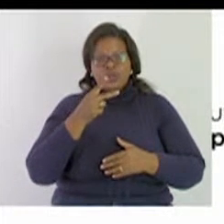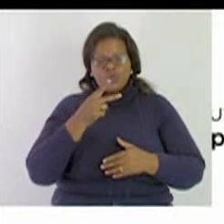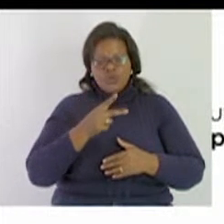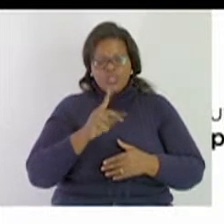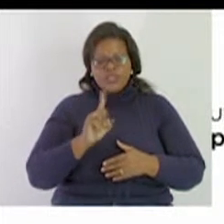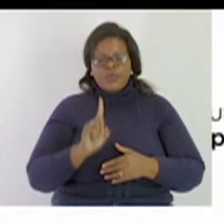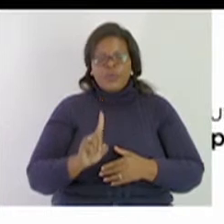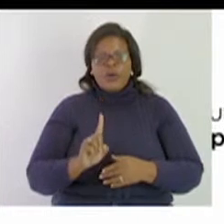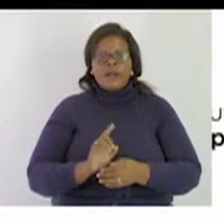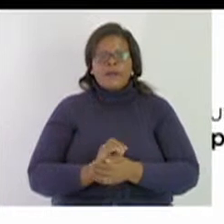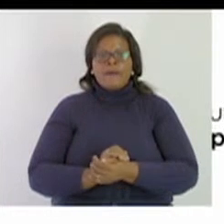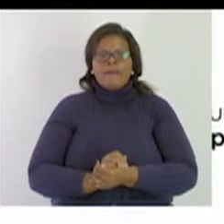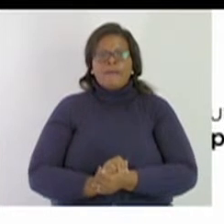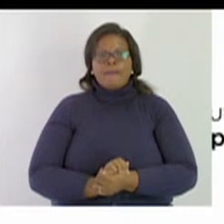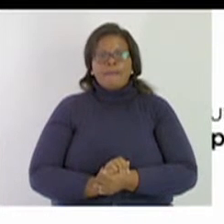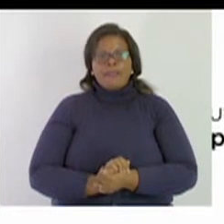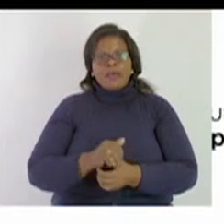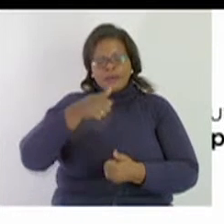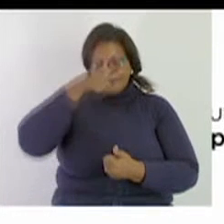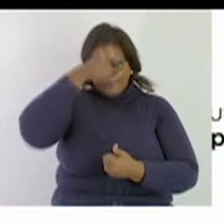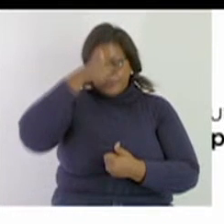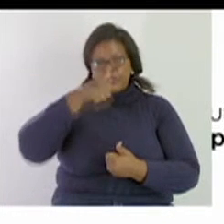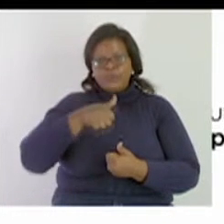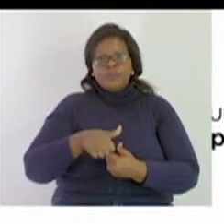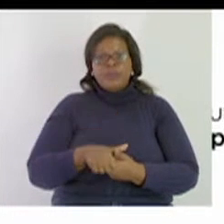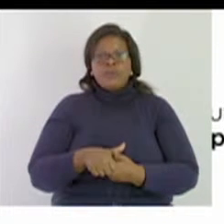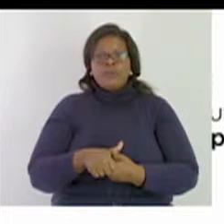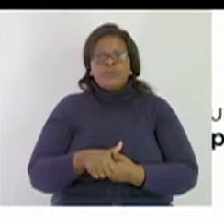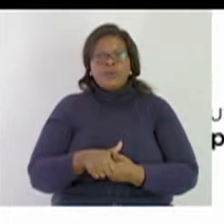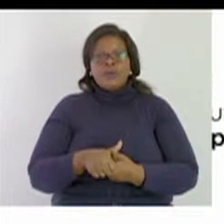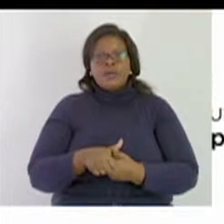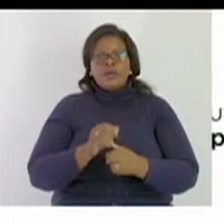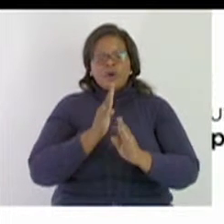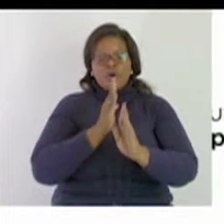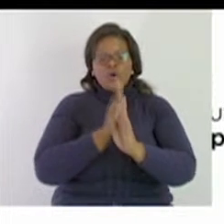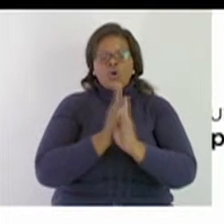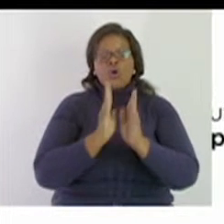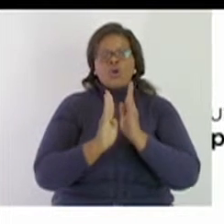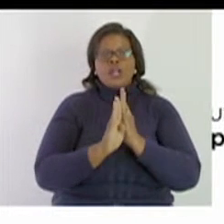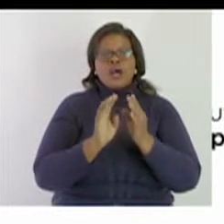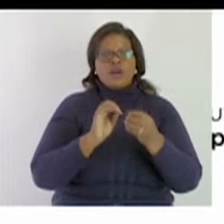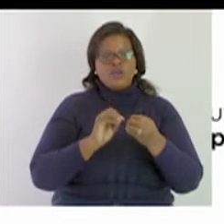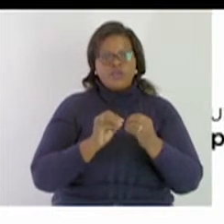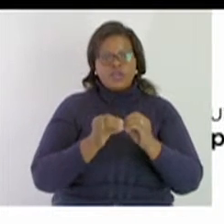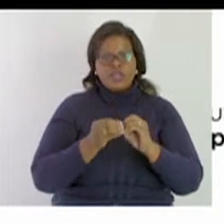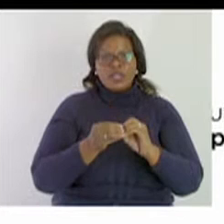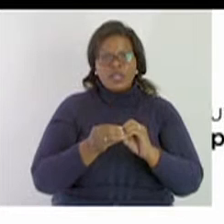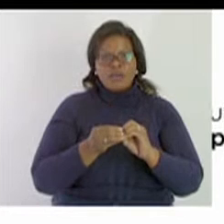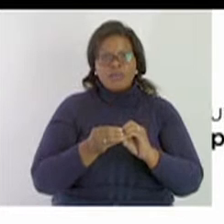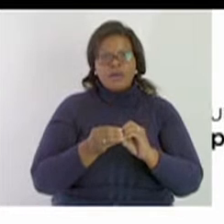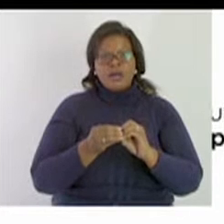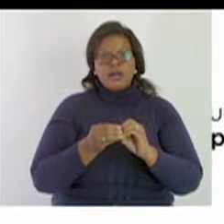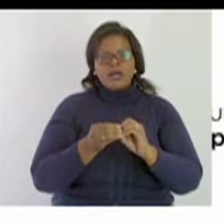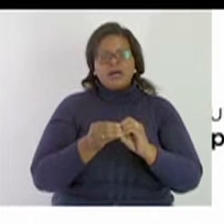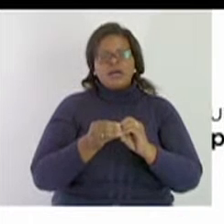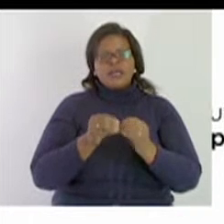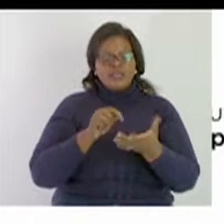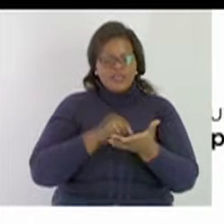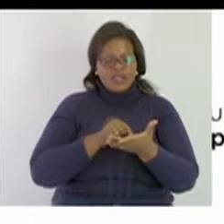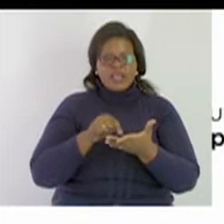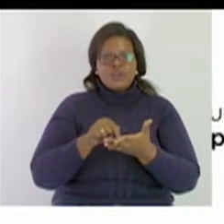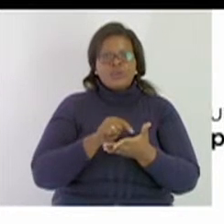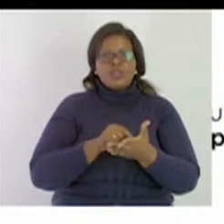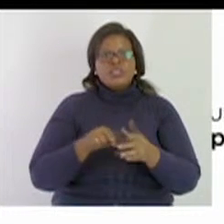21. Remember, keep the order of the numbers in the equation the same.